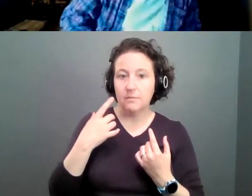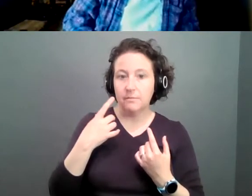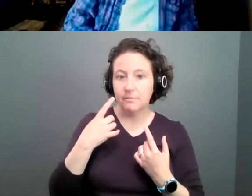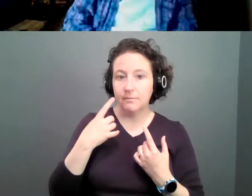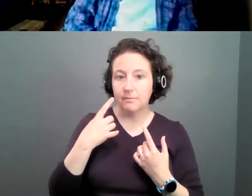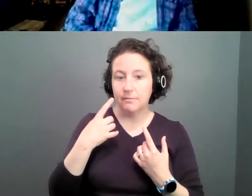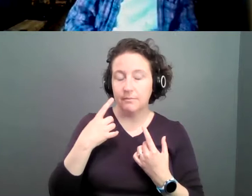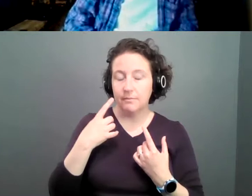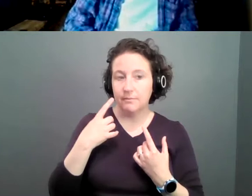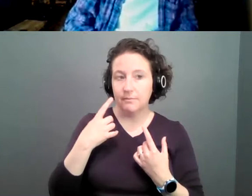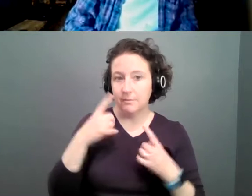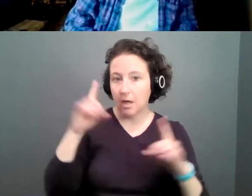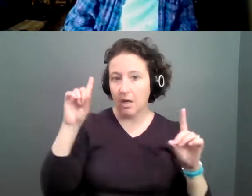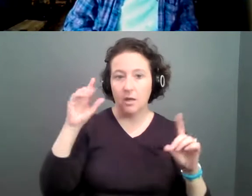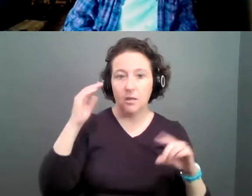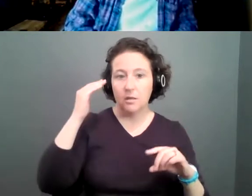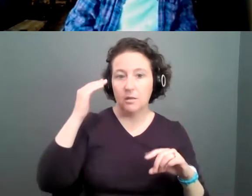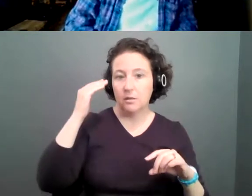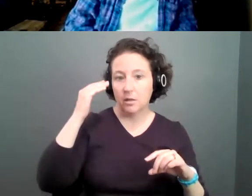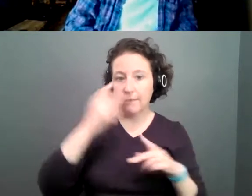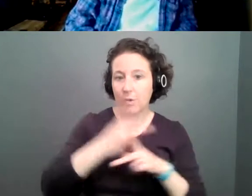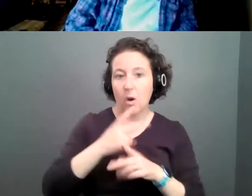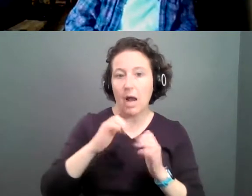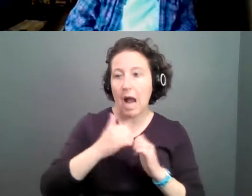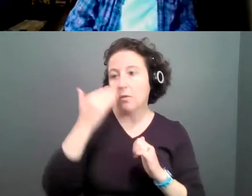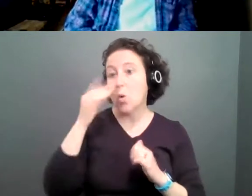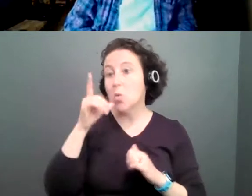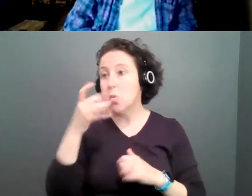out how we're going to know who's vaccinated and who isn't.